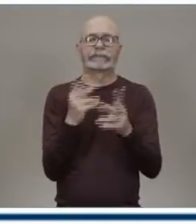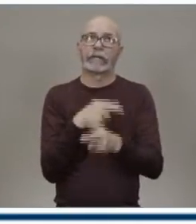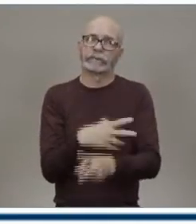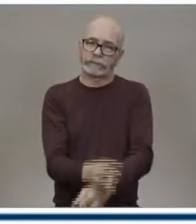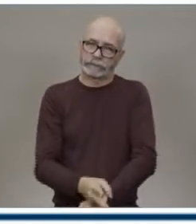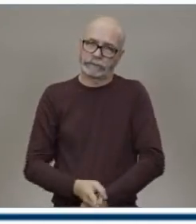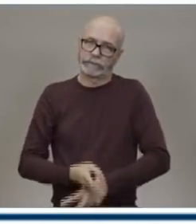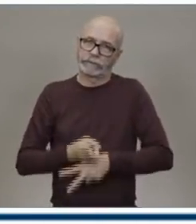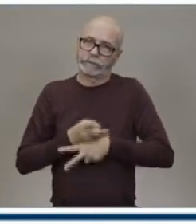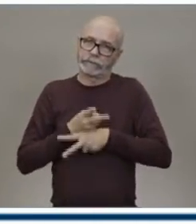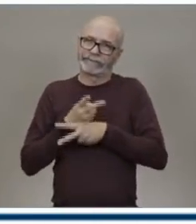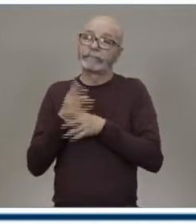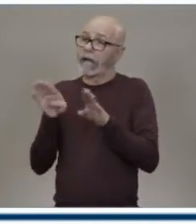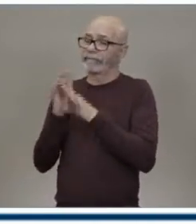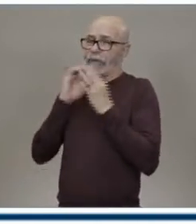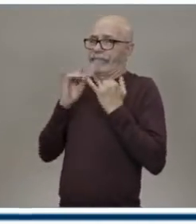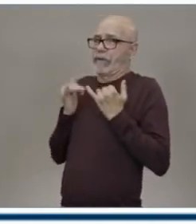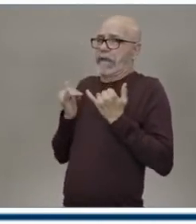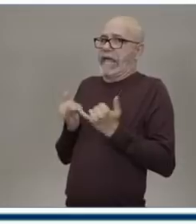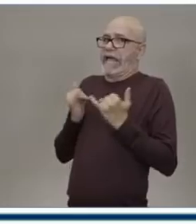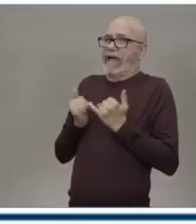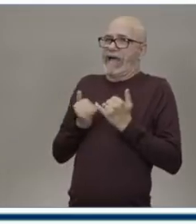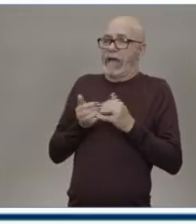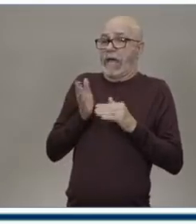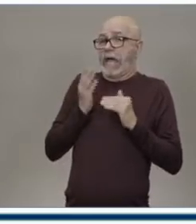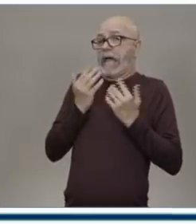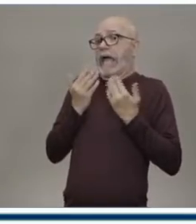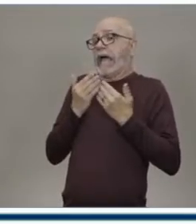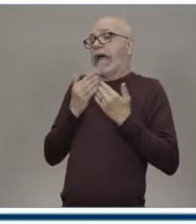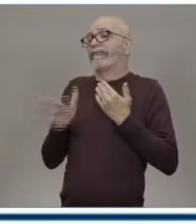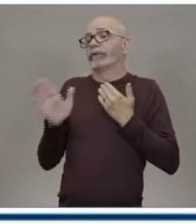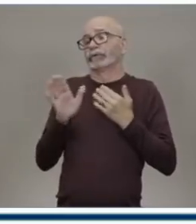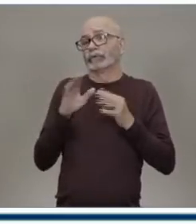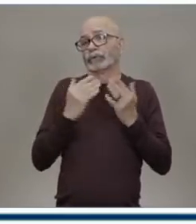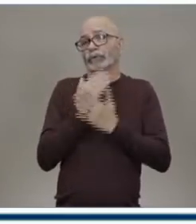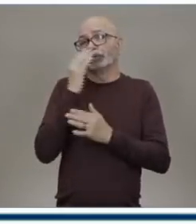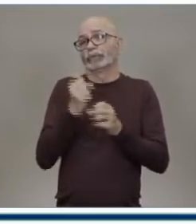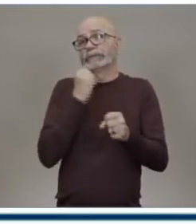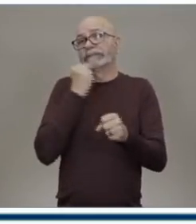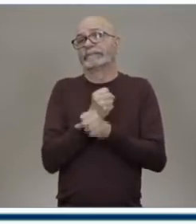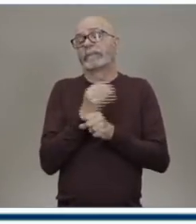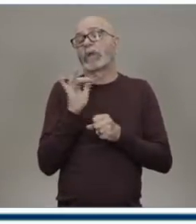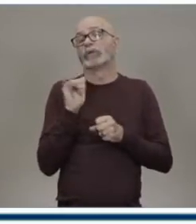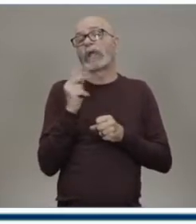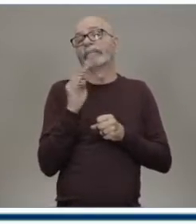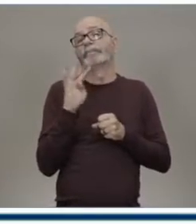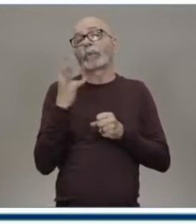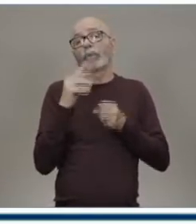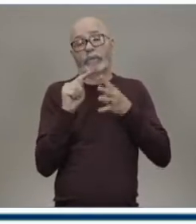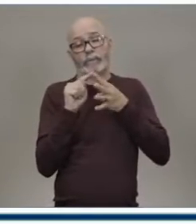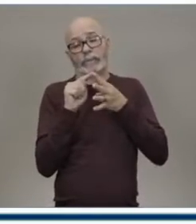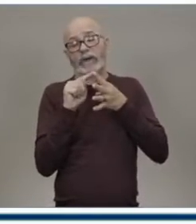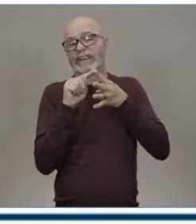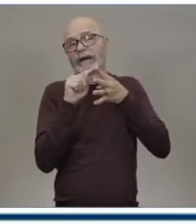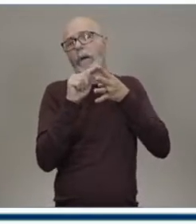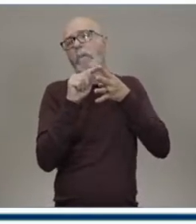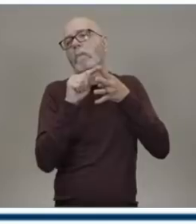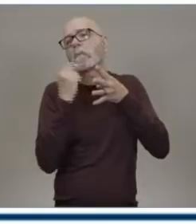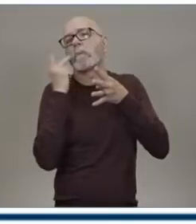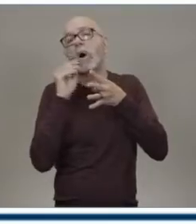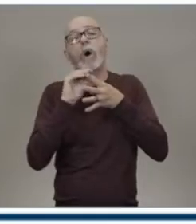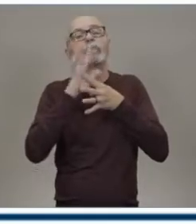get past New Year's. And then we will be looking at the week of January 4th. We'll be taking a very careful look at what our